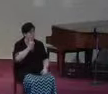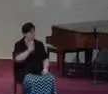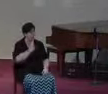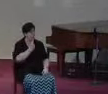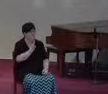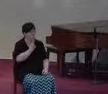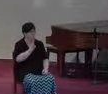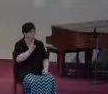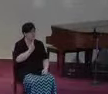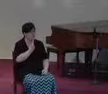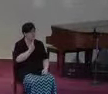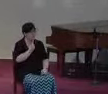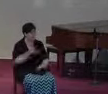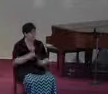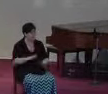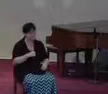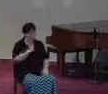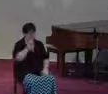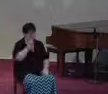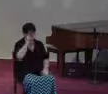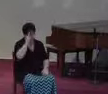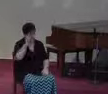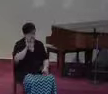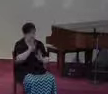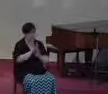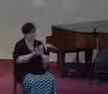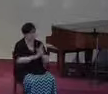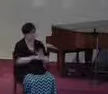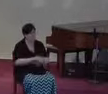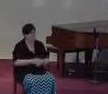I don't think that's what.